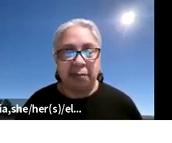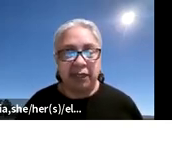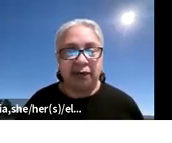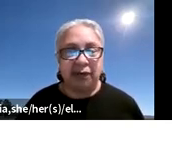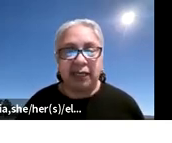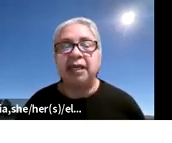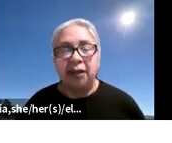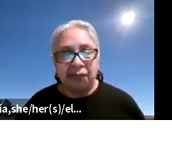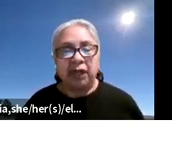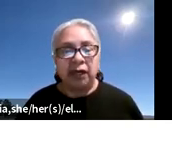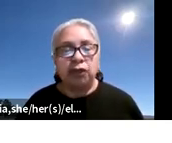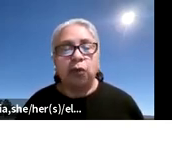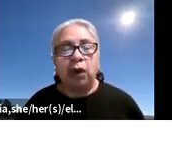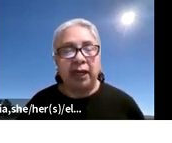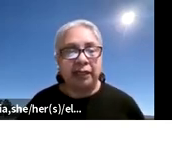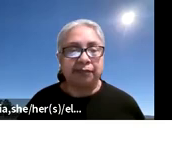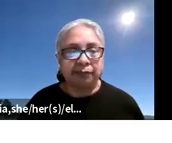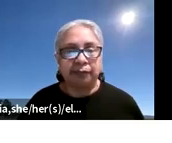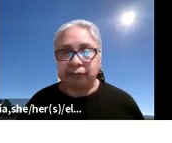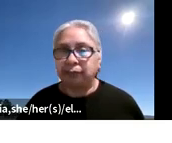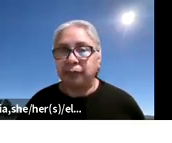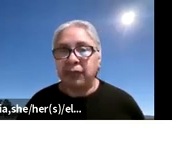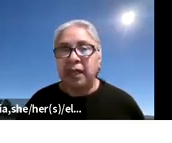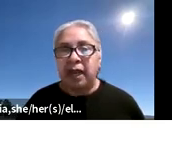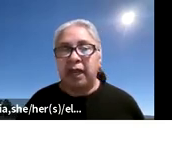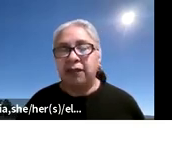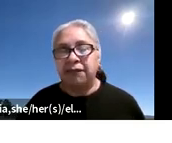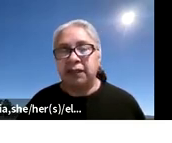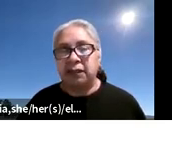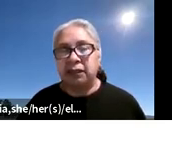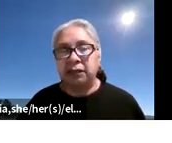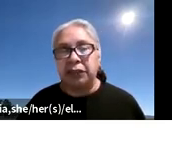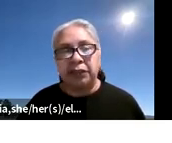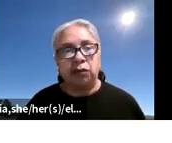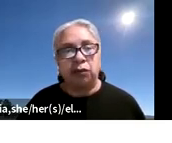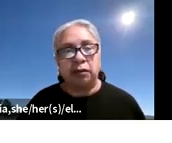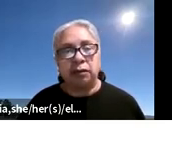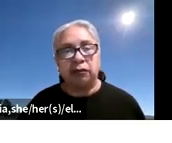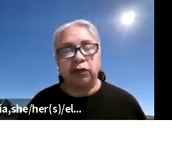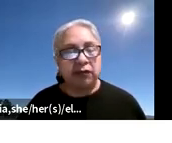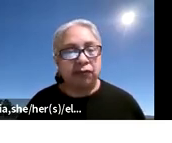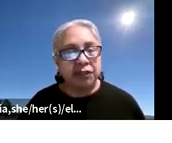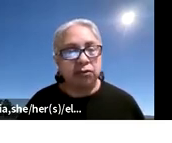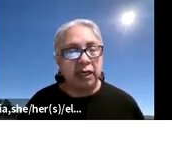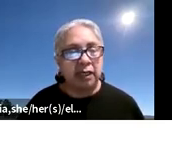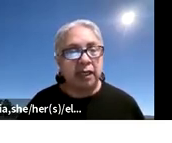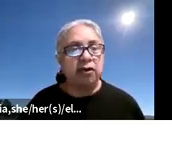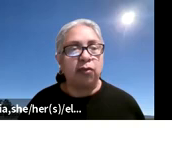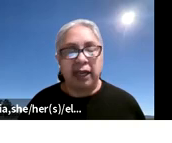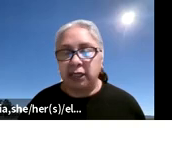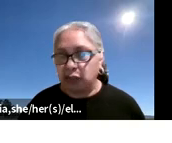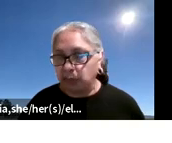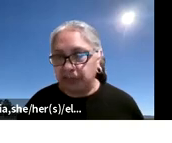it's happening already, your why. I feel, you know, really frustrated